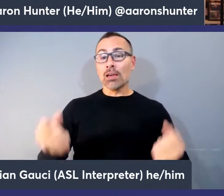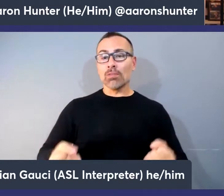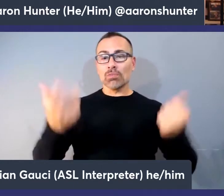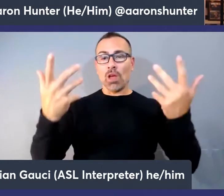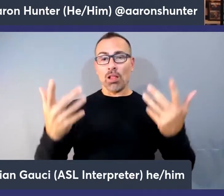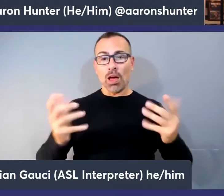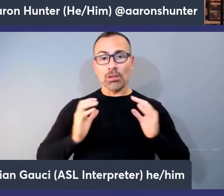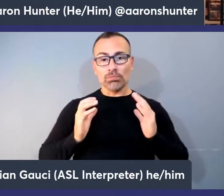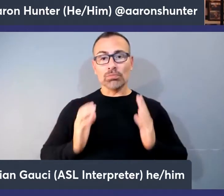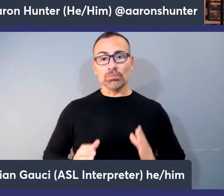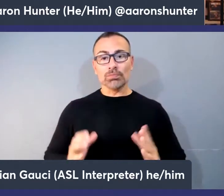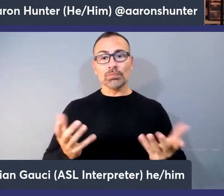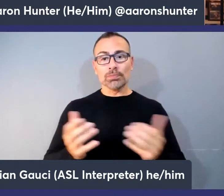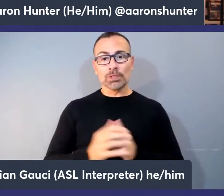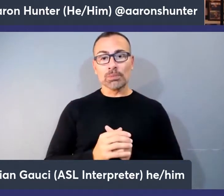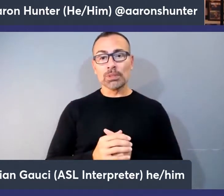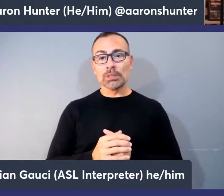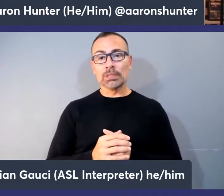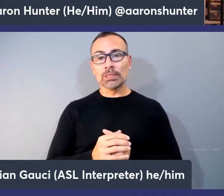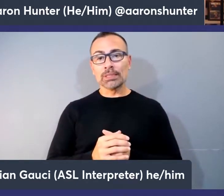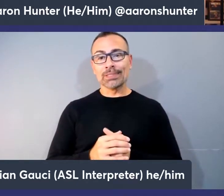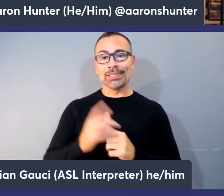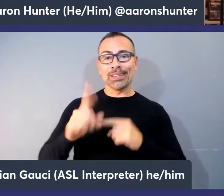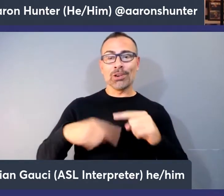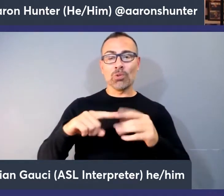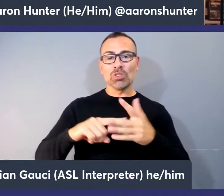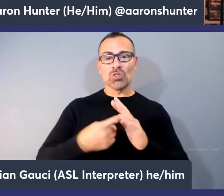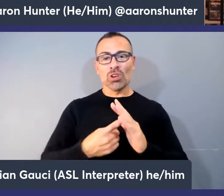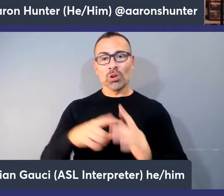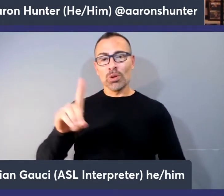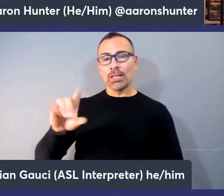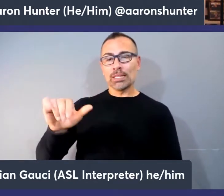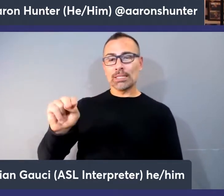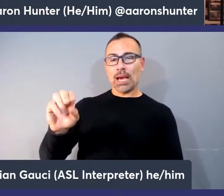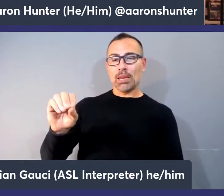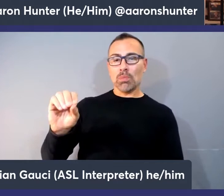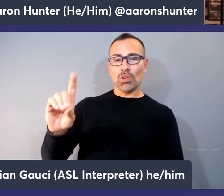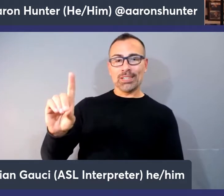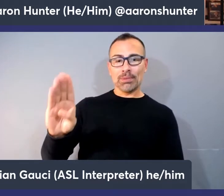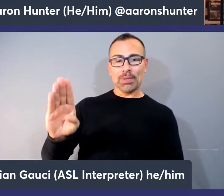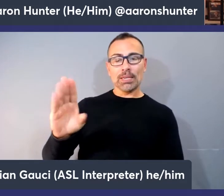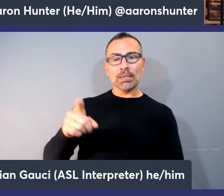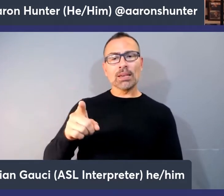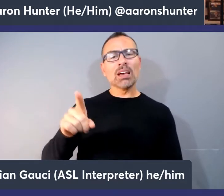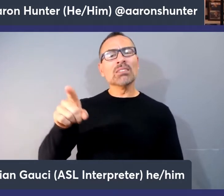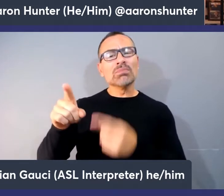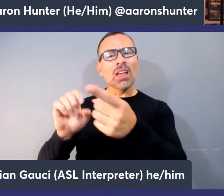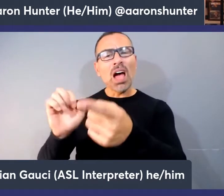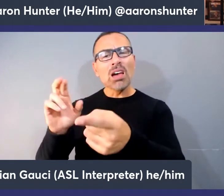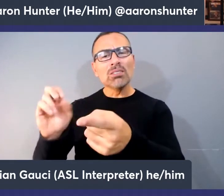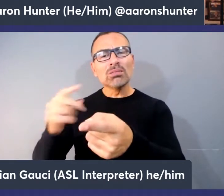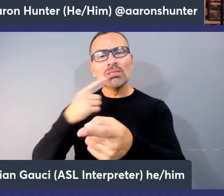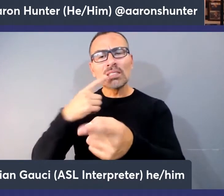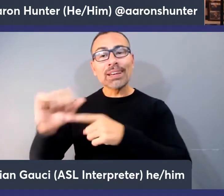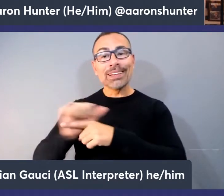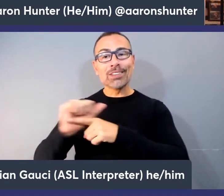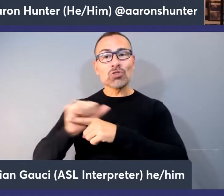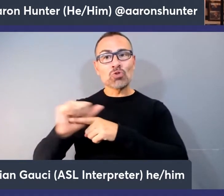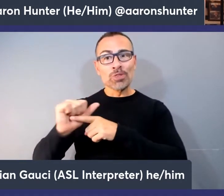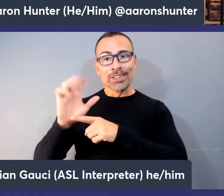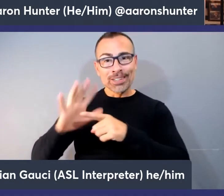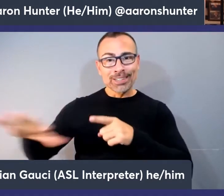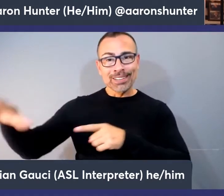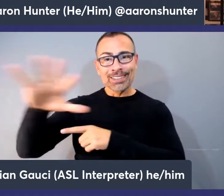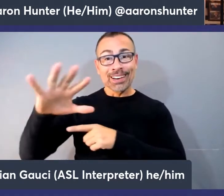to when getting started with DynamoDB, and I think Aaron, you mentioned in the training world, this has been an exciting launch,